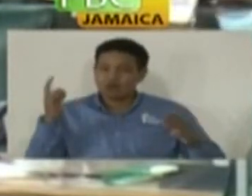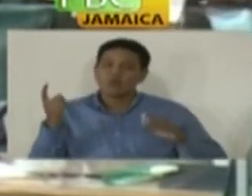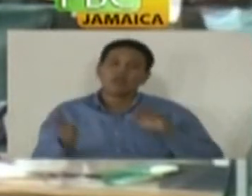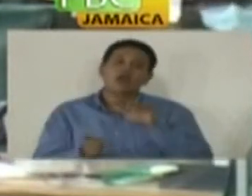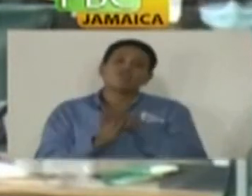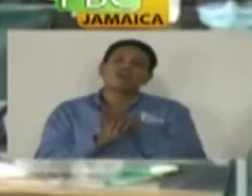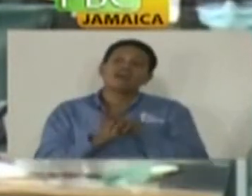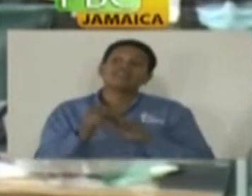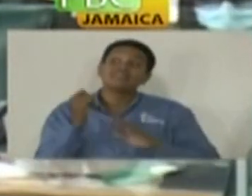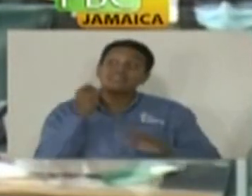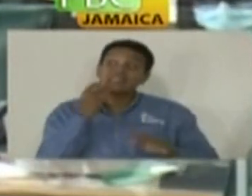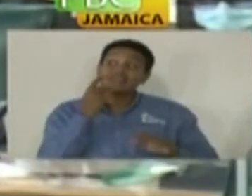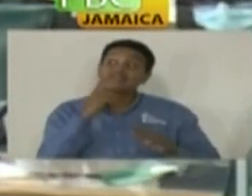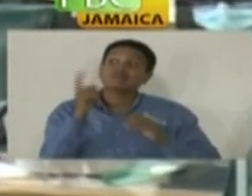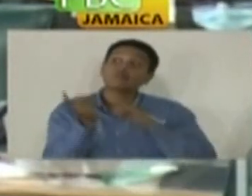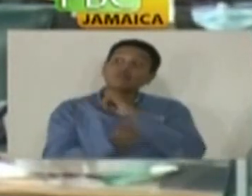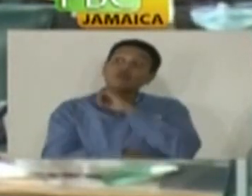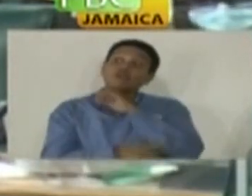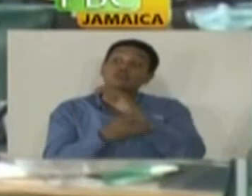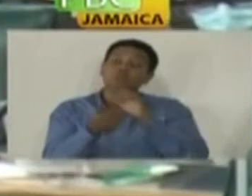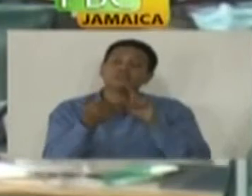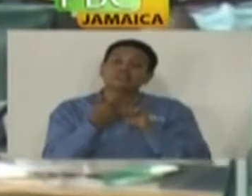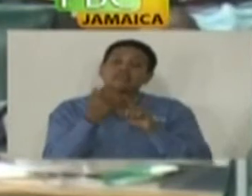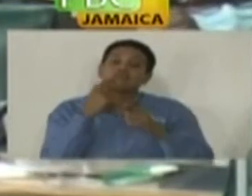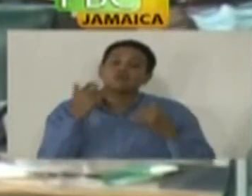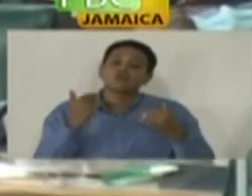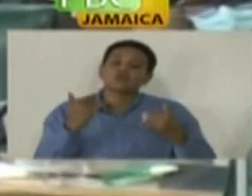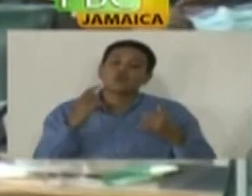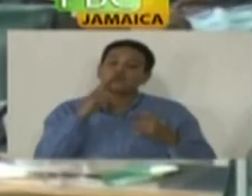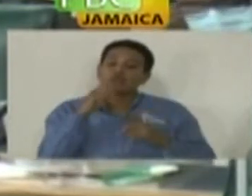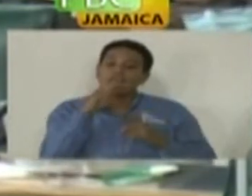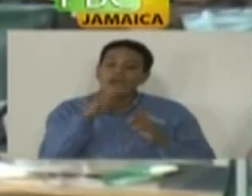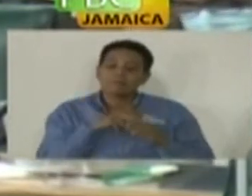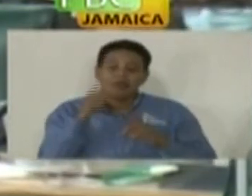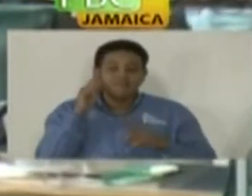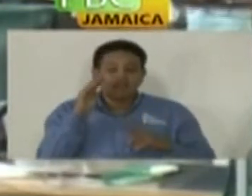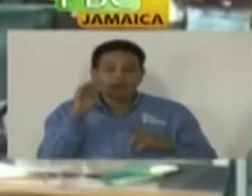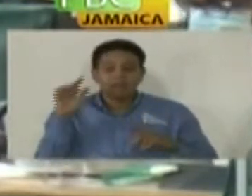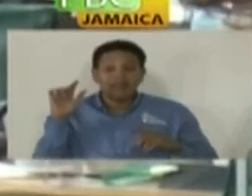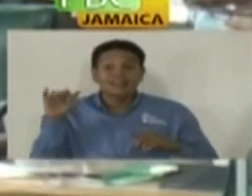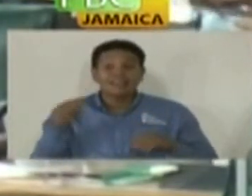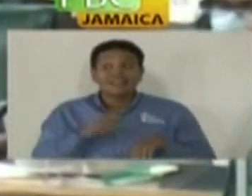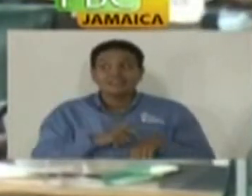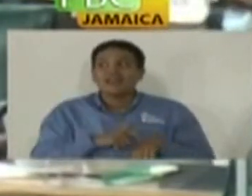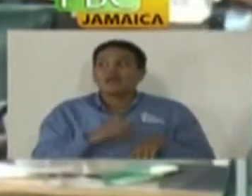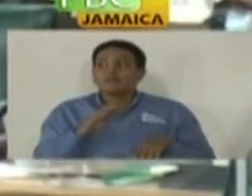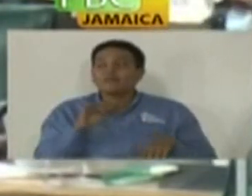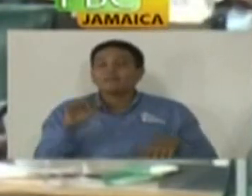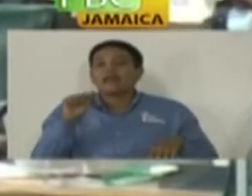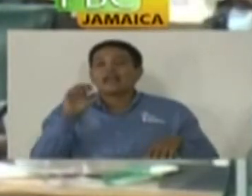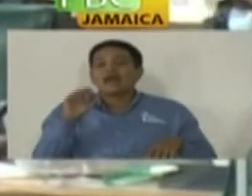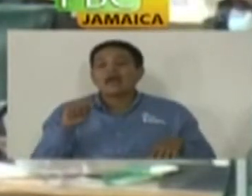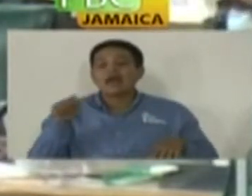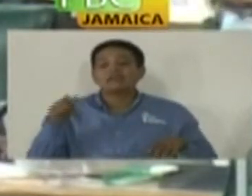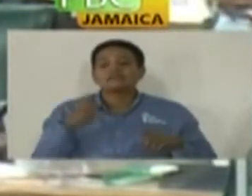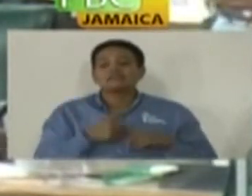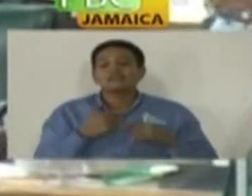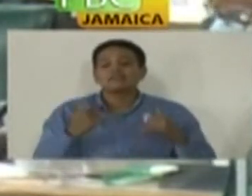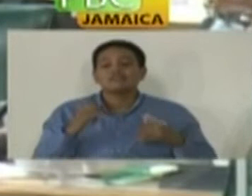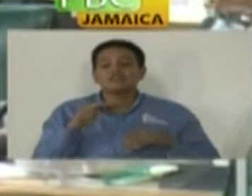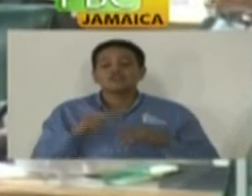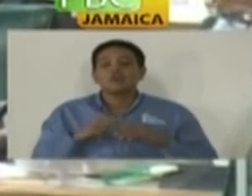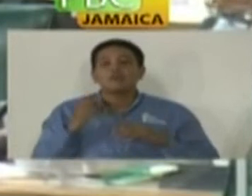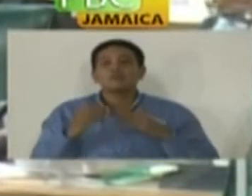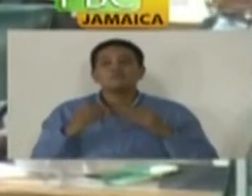arise if it is that the prosecution were to now apply for bail, in which case the Bail Act and its normal